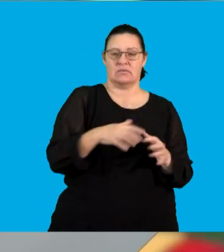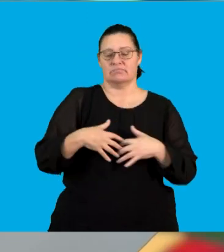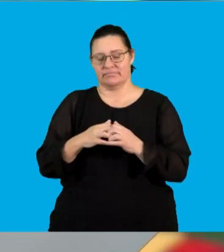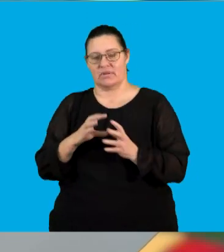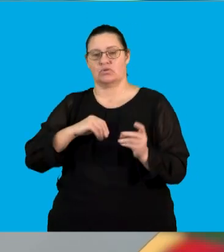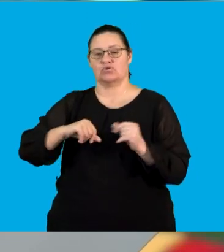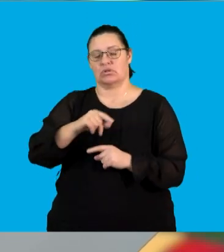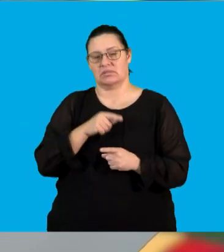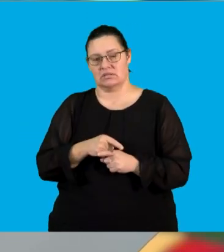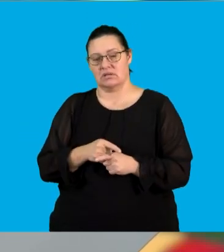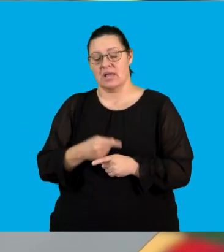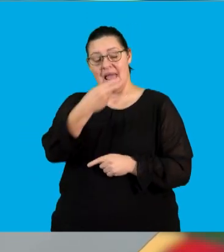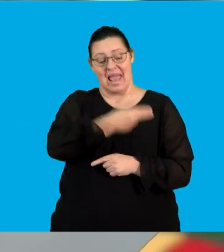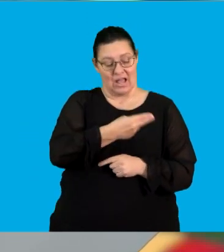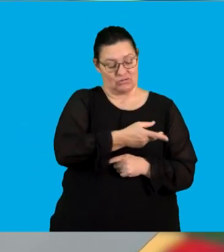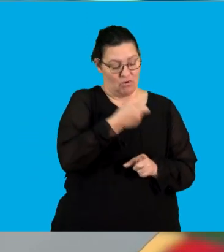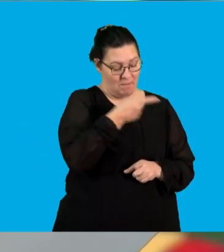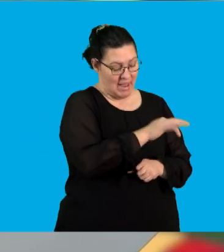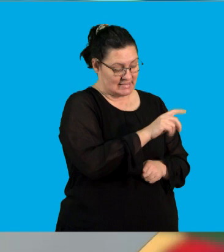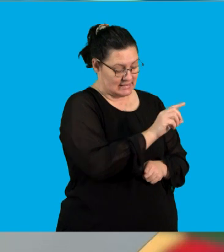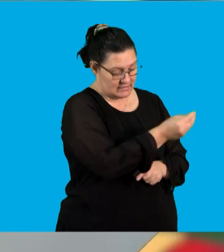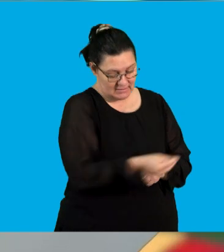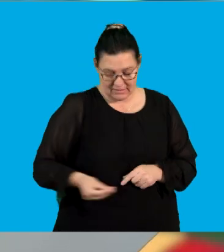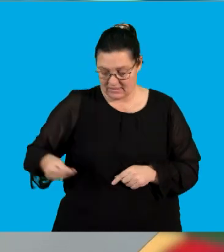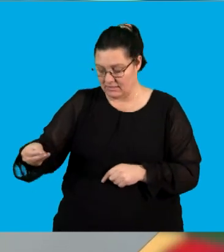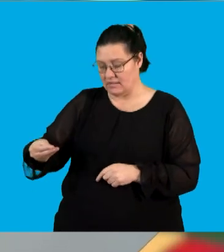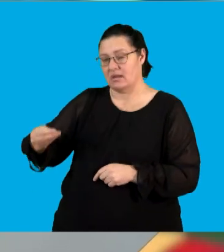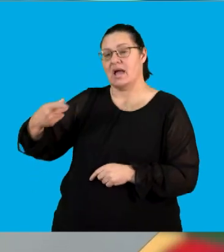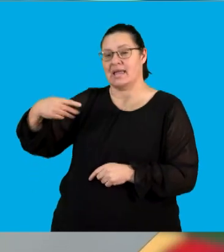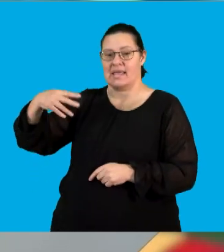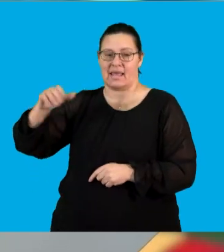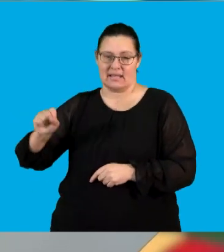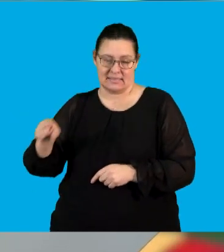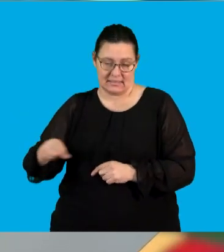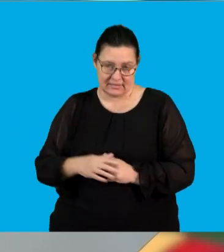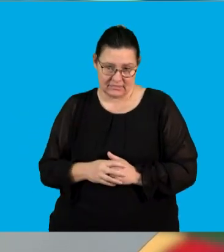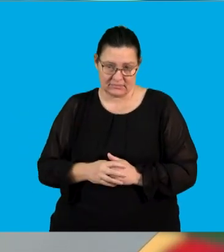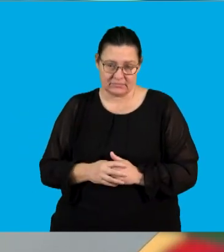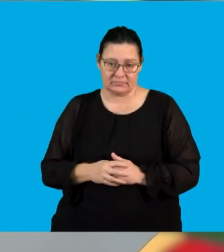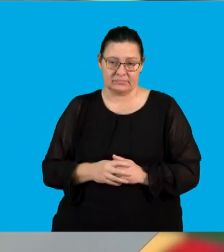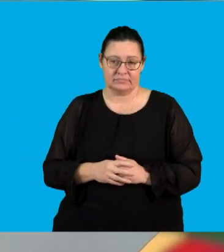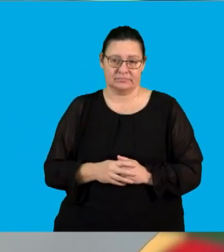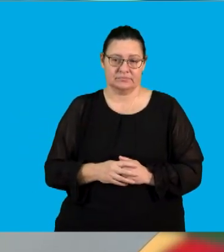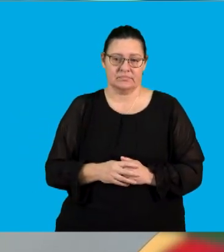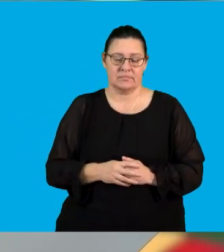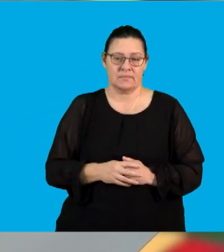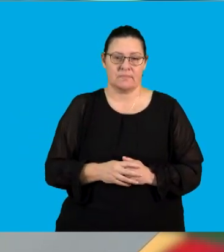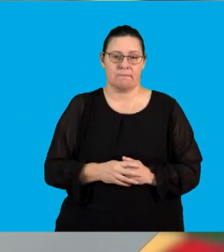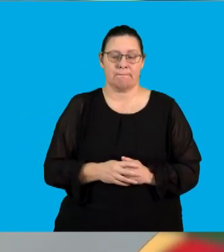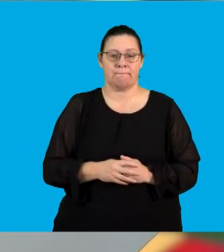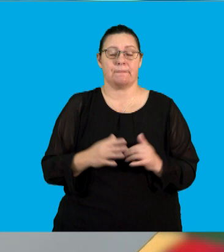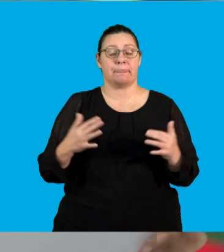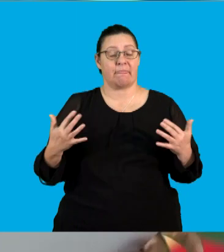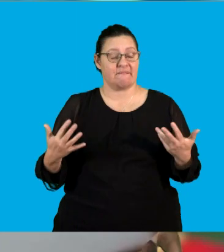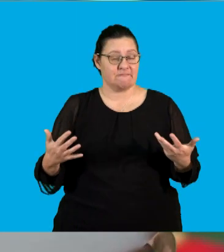the salt. Then that hydrogen given off by the acid will just be produced as the hydrogen gas as one of the products. So